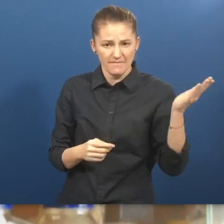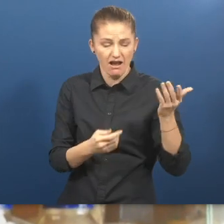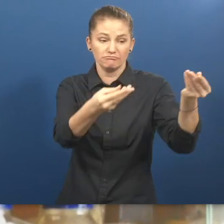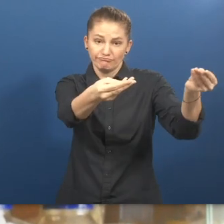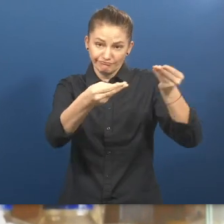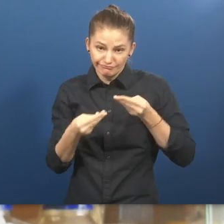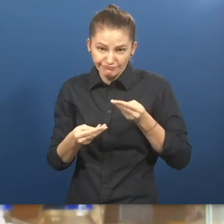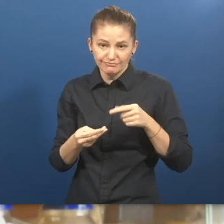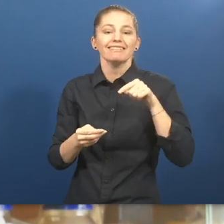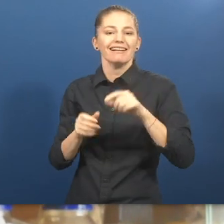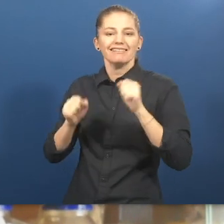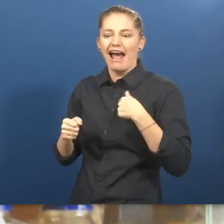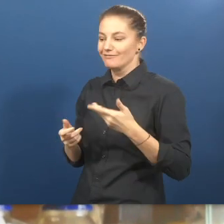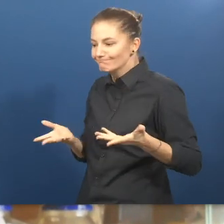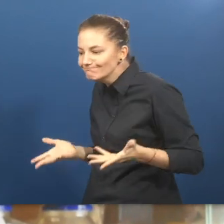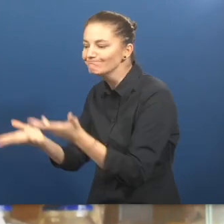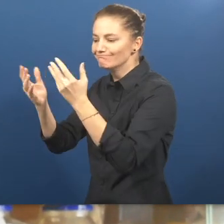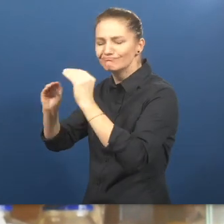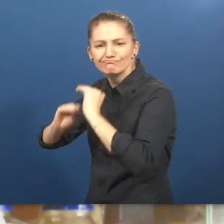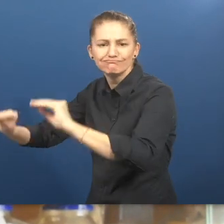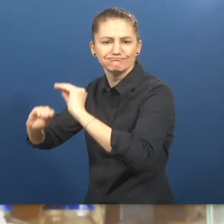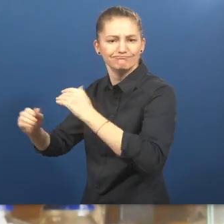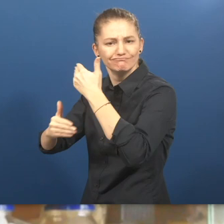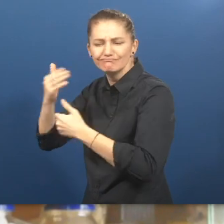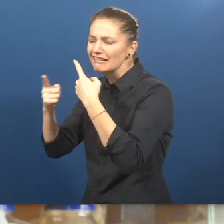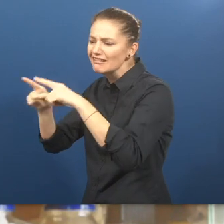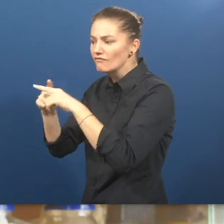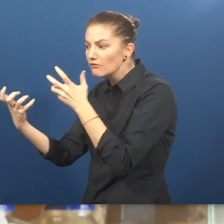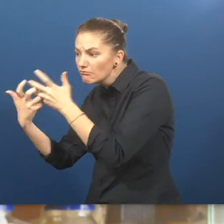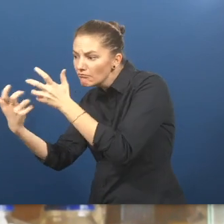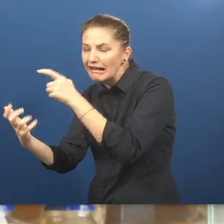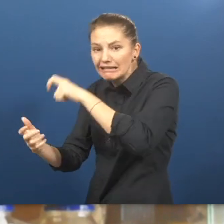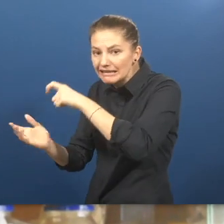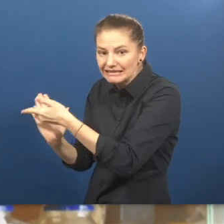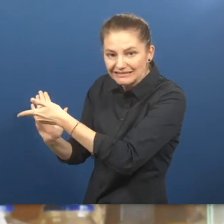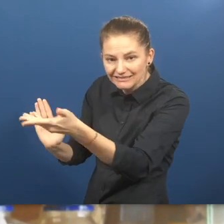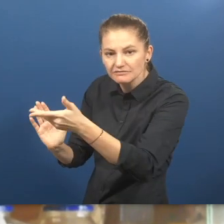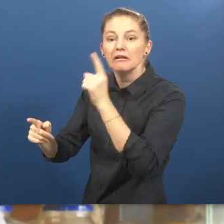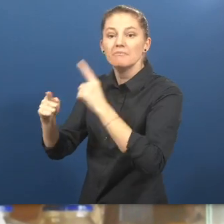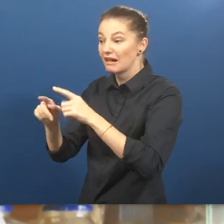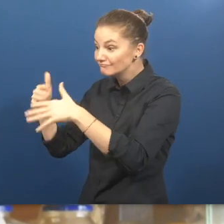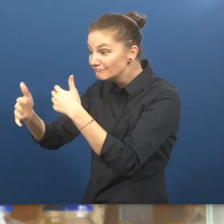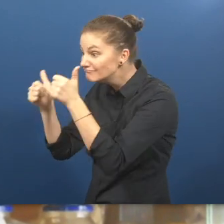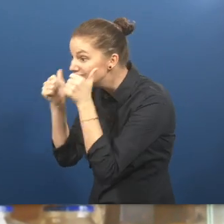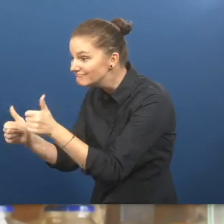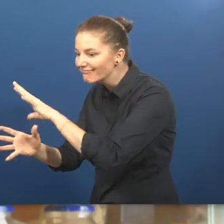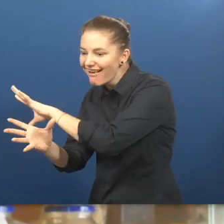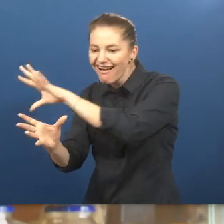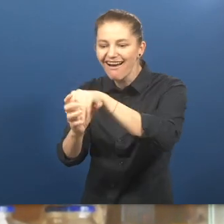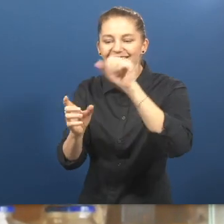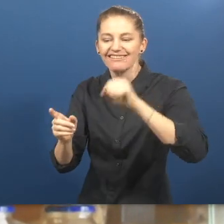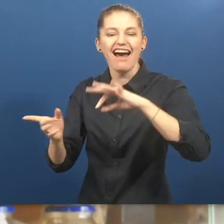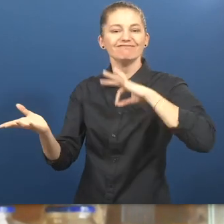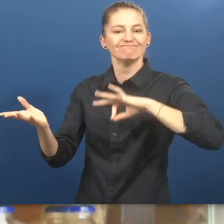and government entities using resources for specific activities using different channels and ensure the